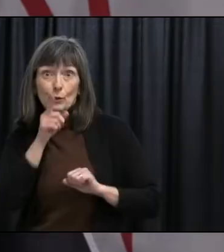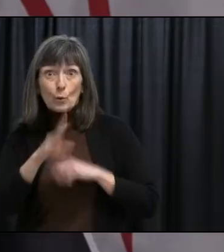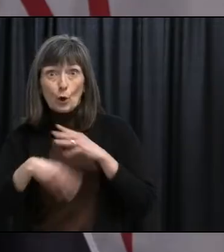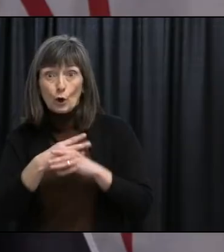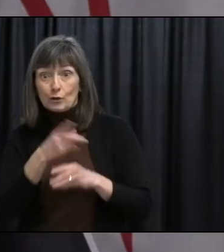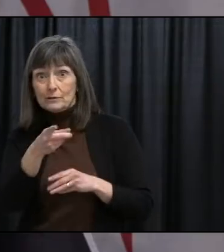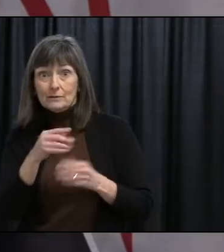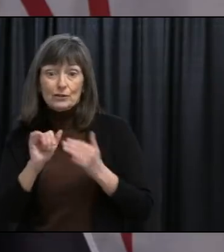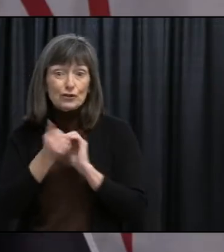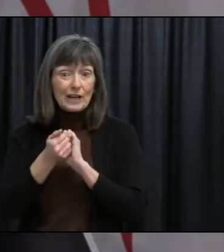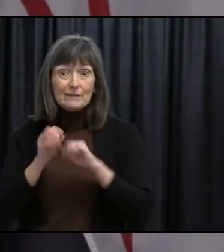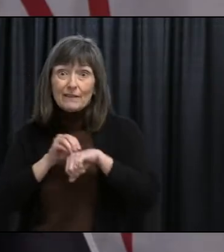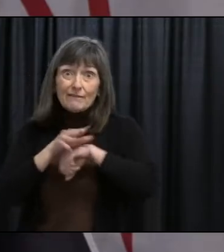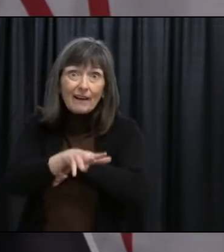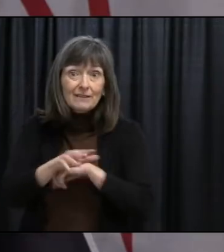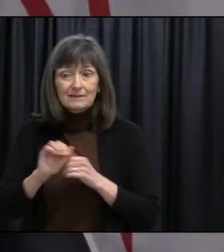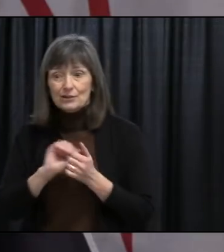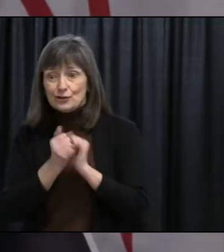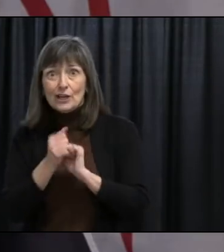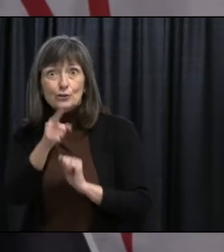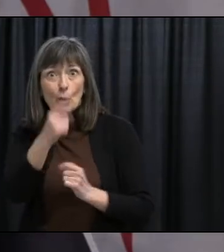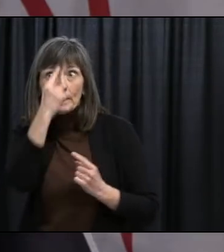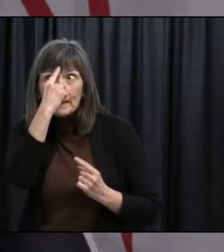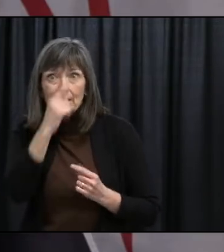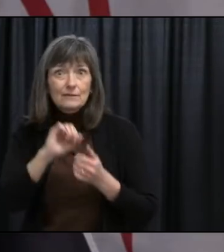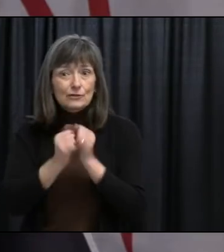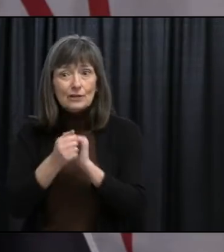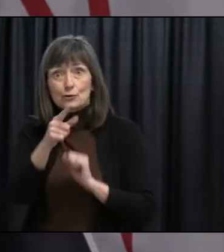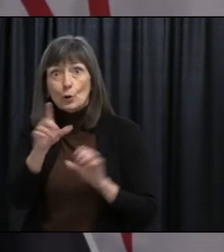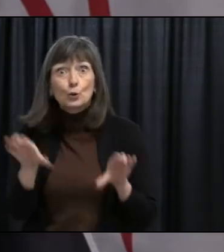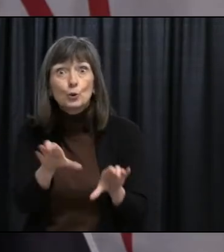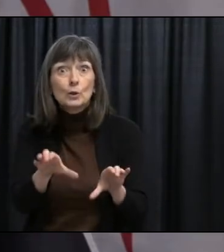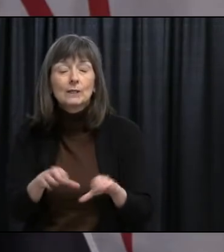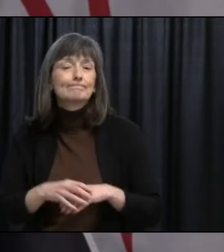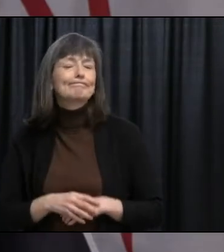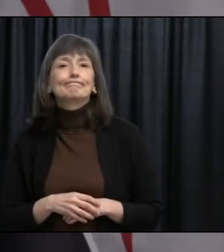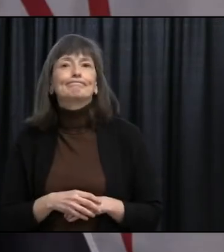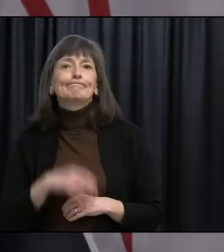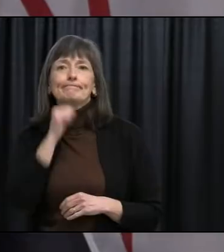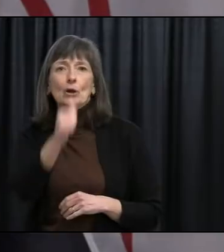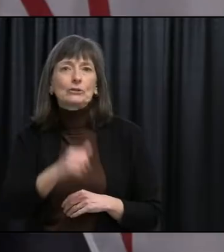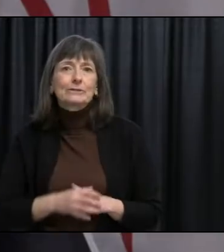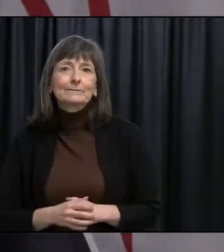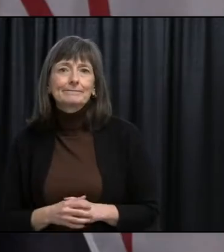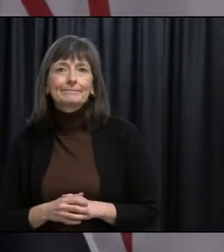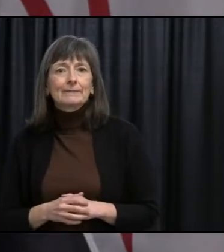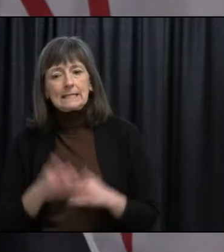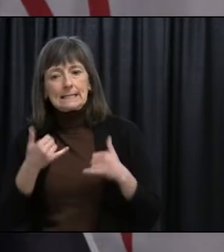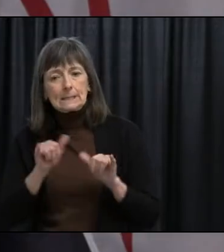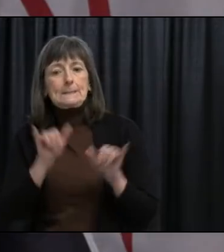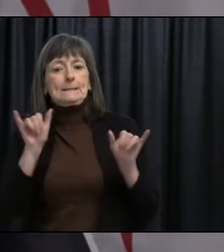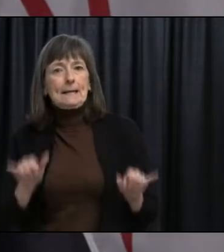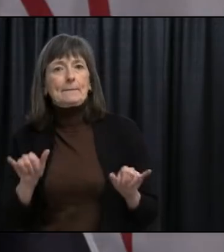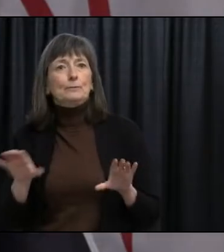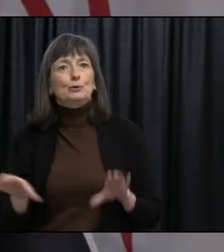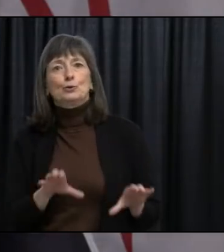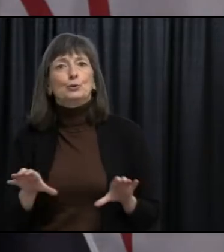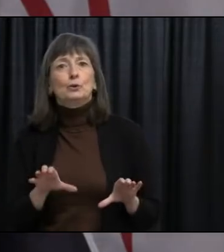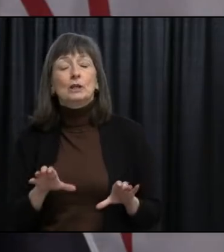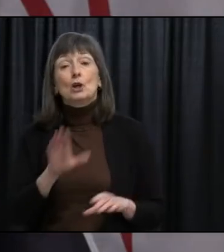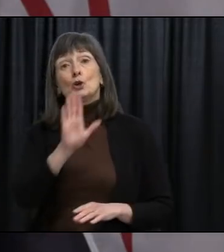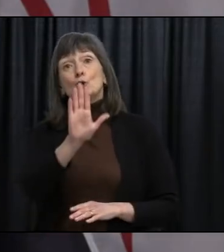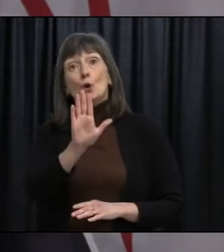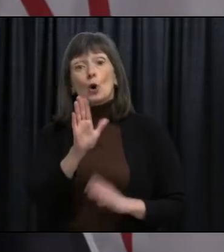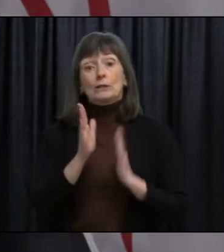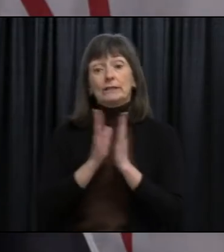it is what it is, and what's out there in the public now with regard to risk factors still